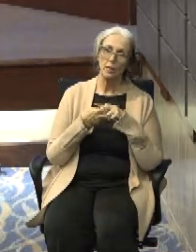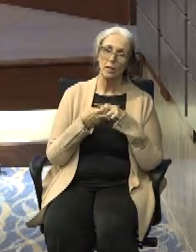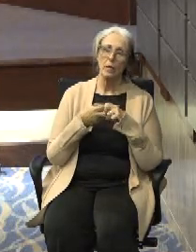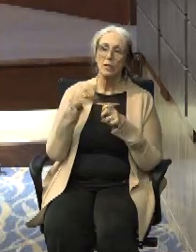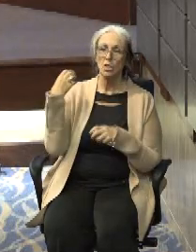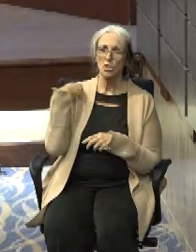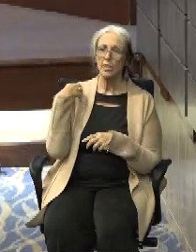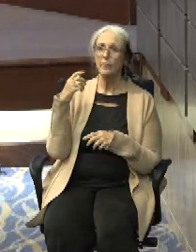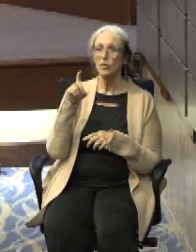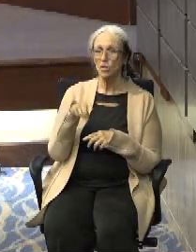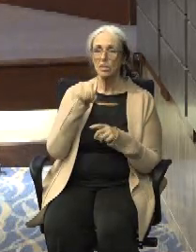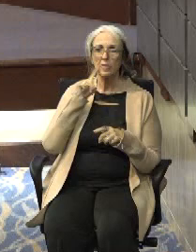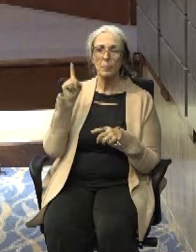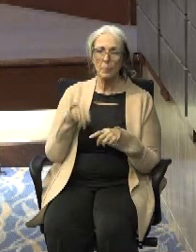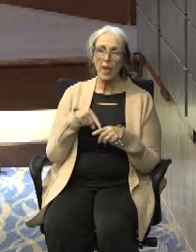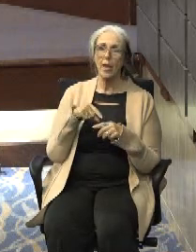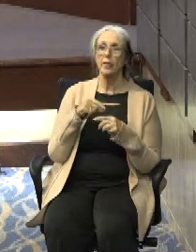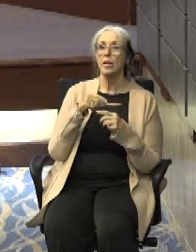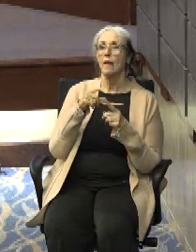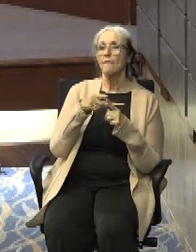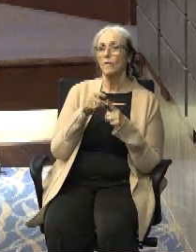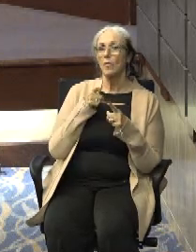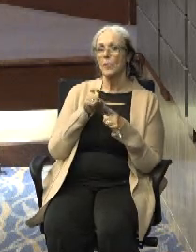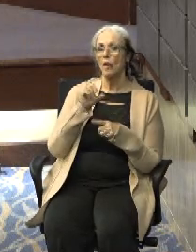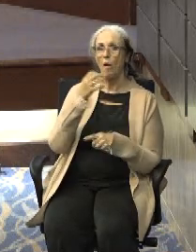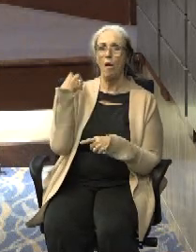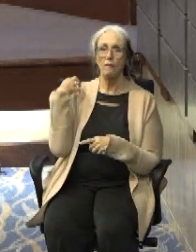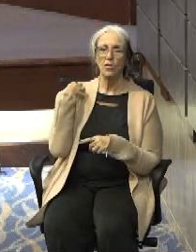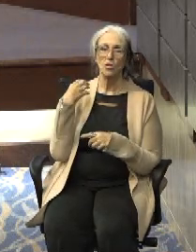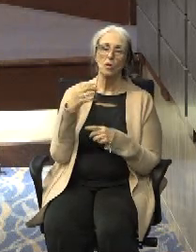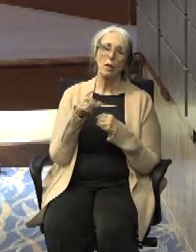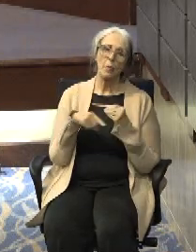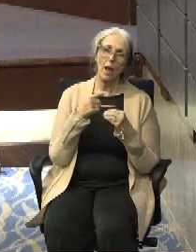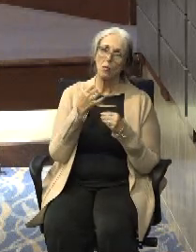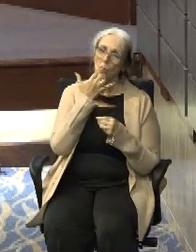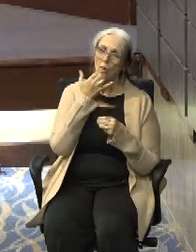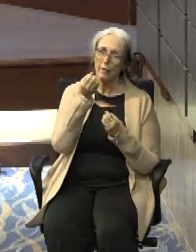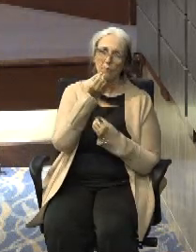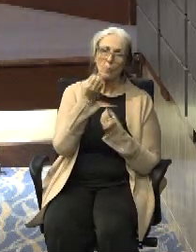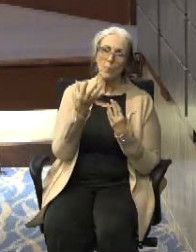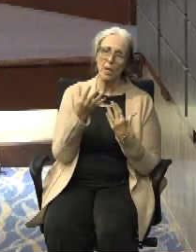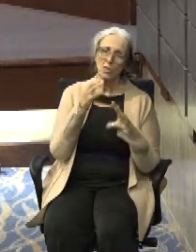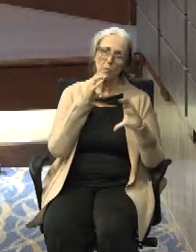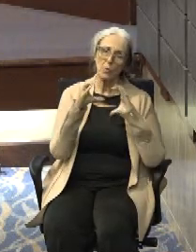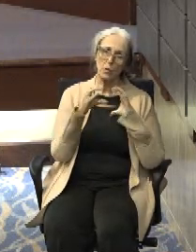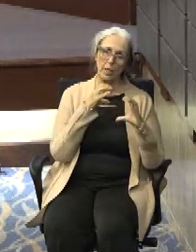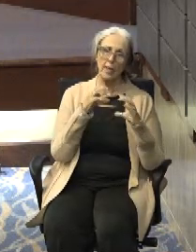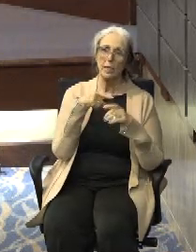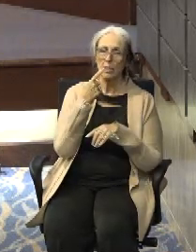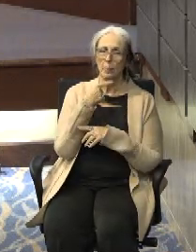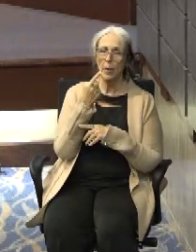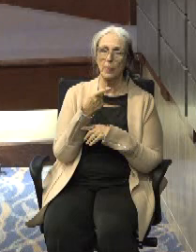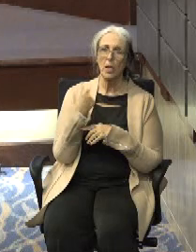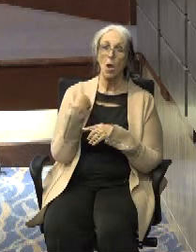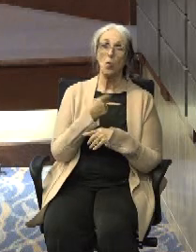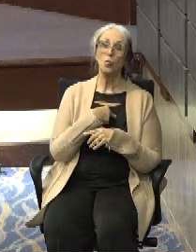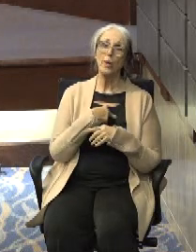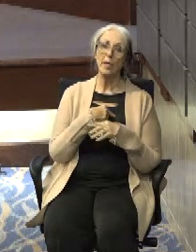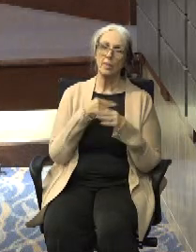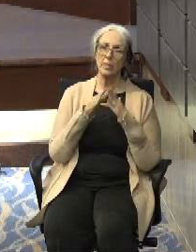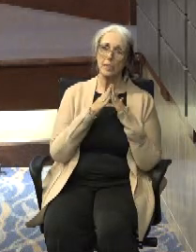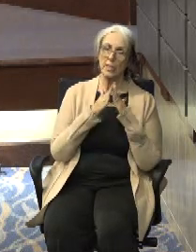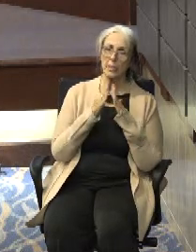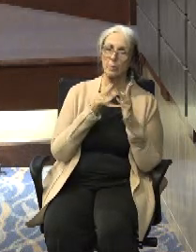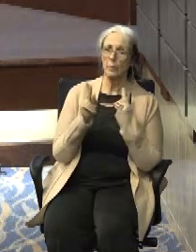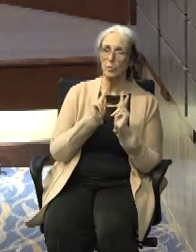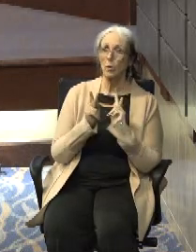The chief should demand accountability from her officers and her PIO about misinformation being conveyed to the public. We as citizens rely on the police